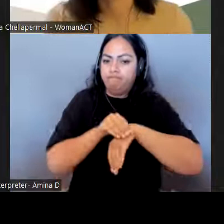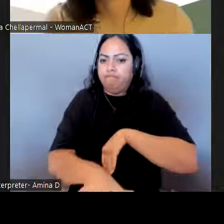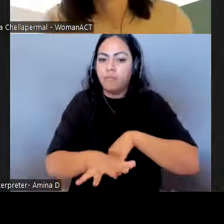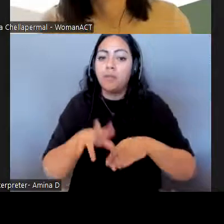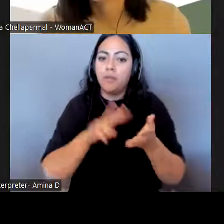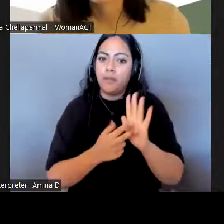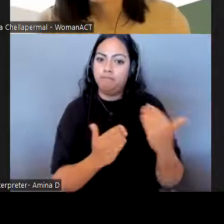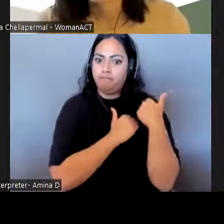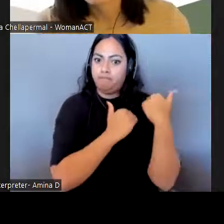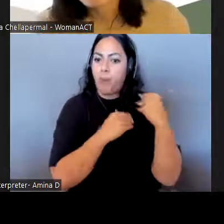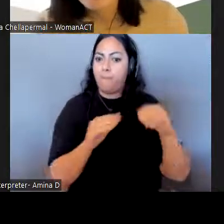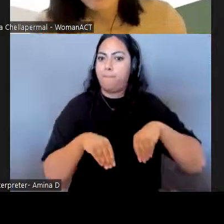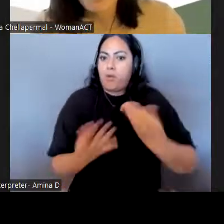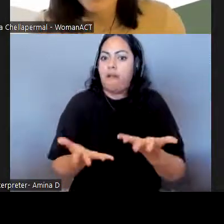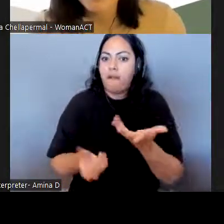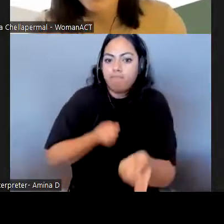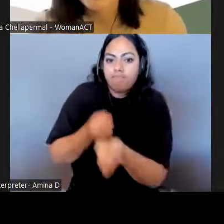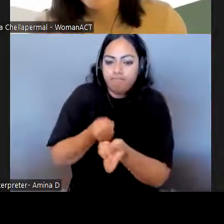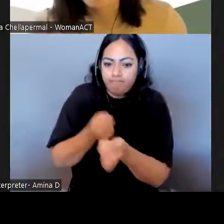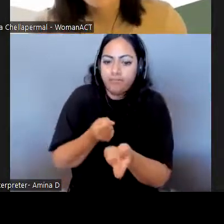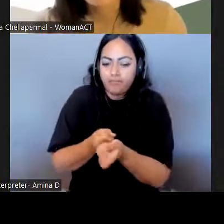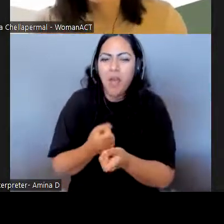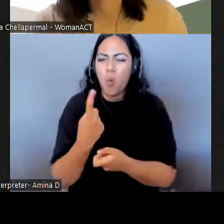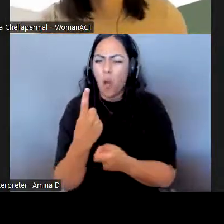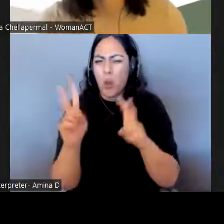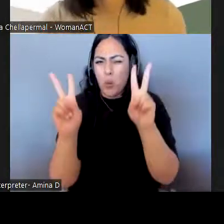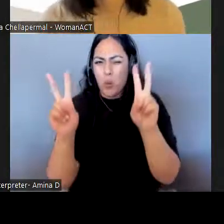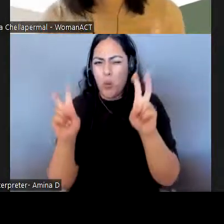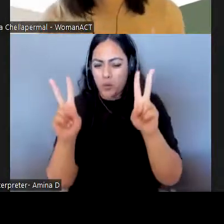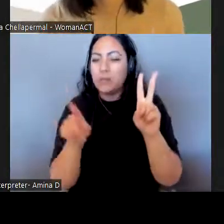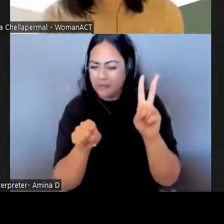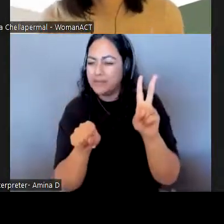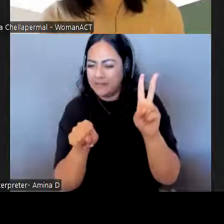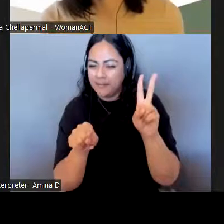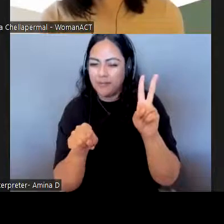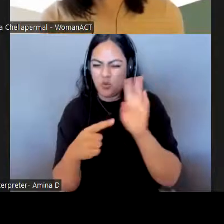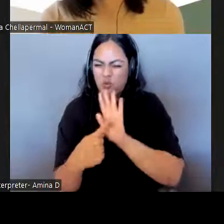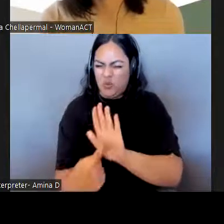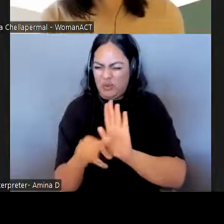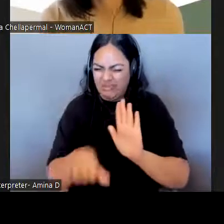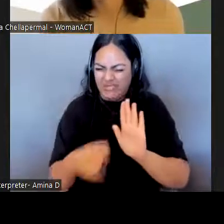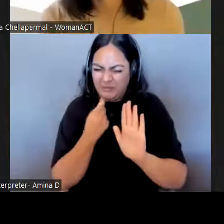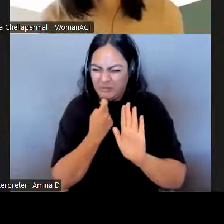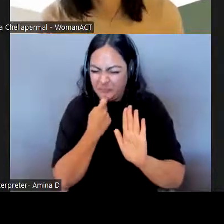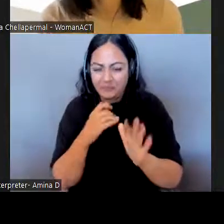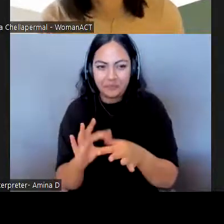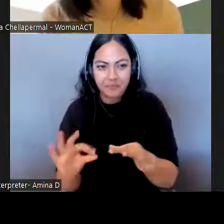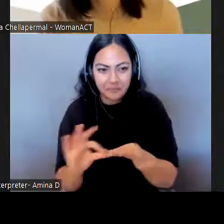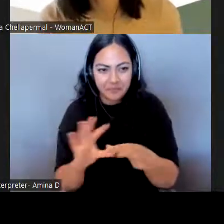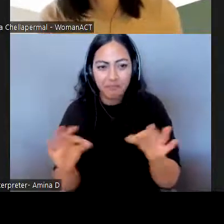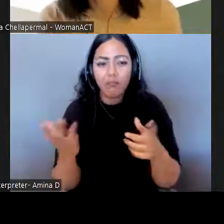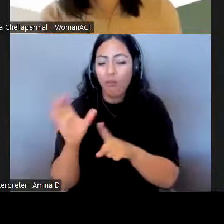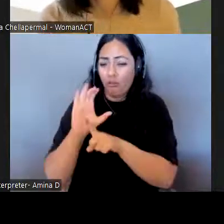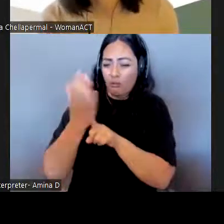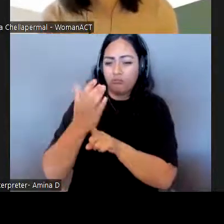provide. I have added a quote here that might illustrate some of that point of how culturally